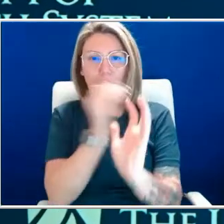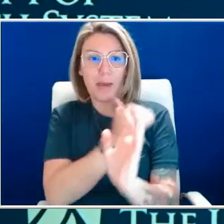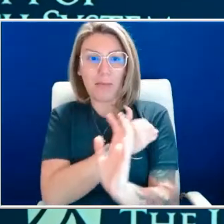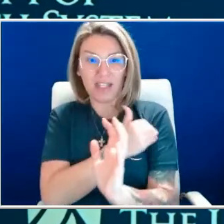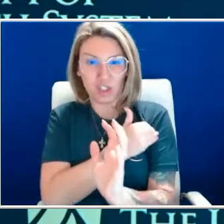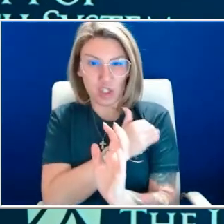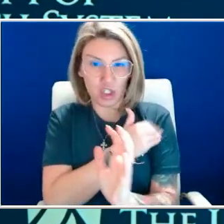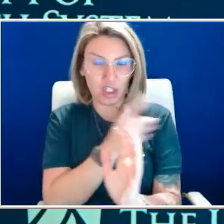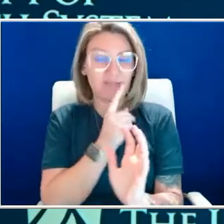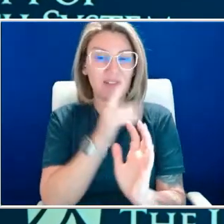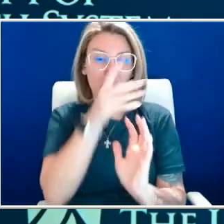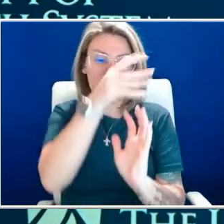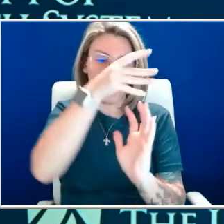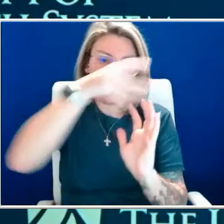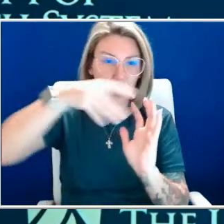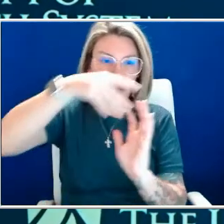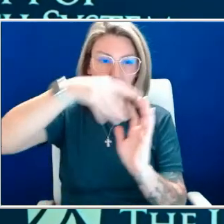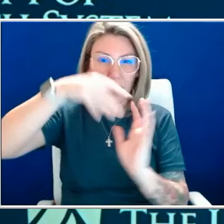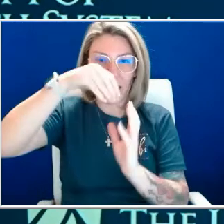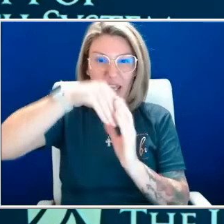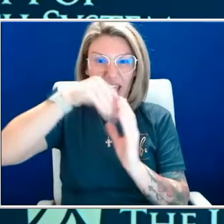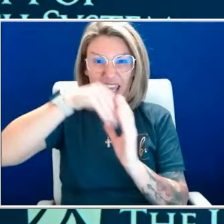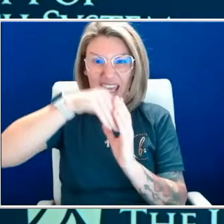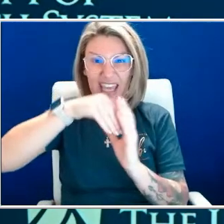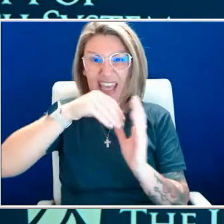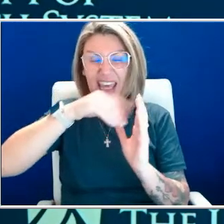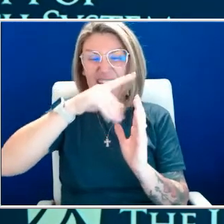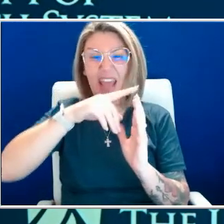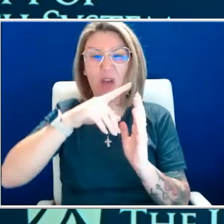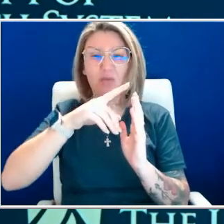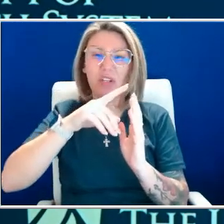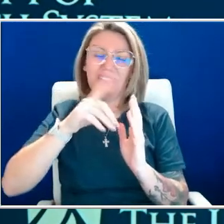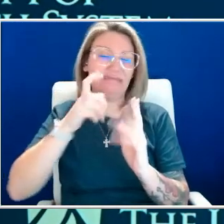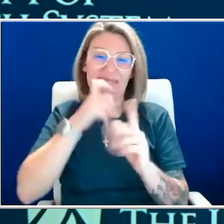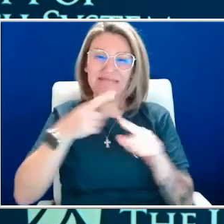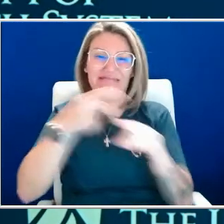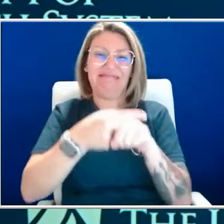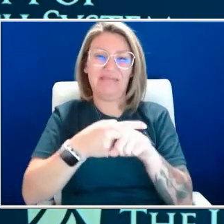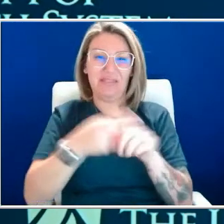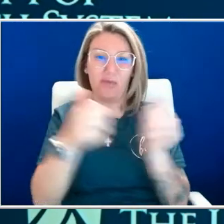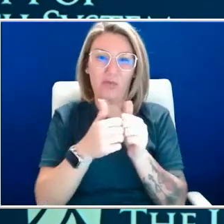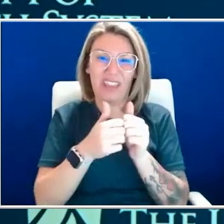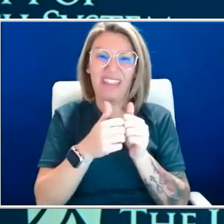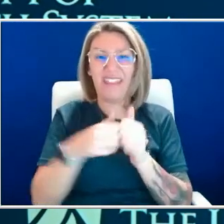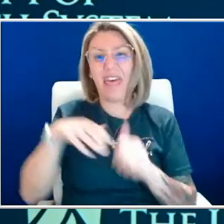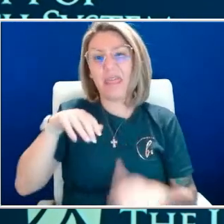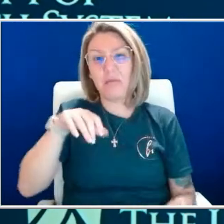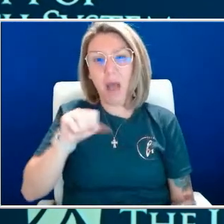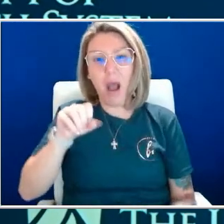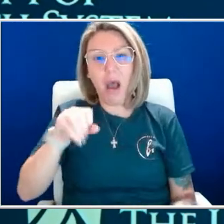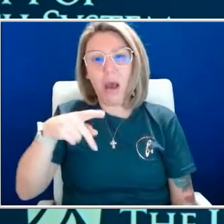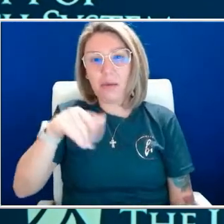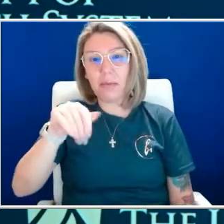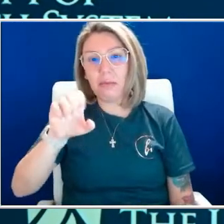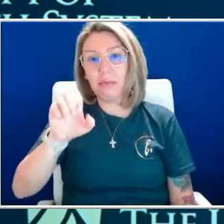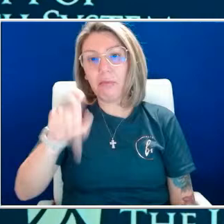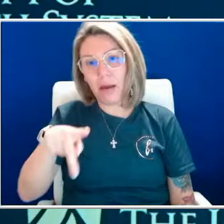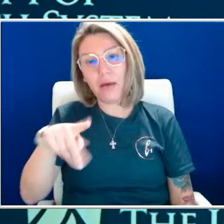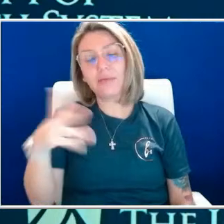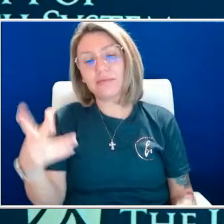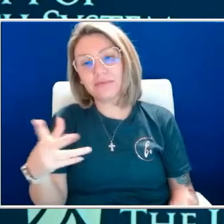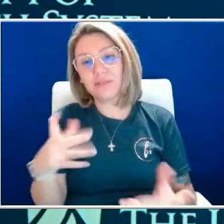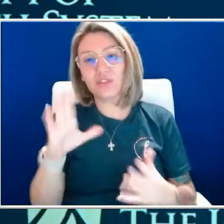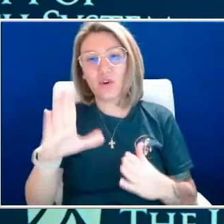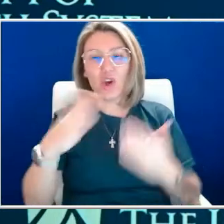ventricle, and when you put the pump in, it would interact with a lot of those trabeculations is what we call them. And so her anatomy did